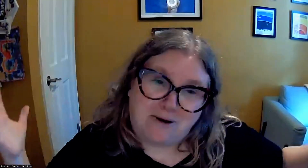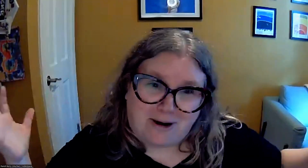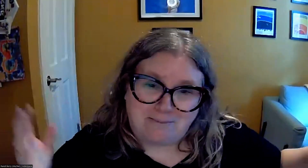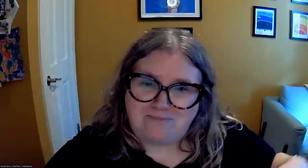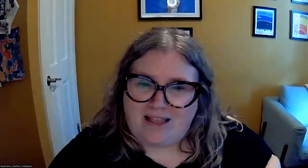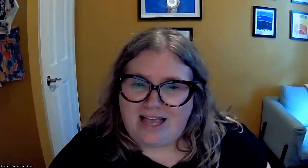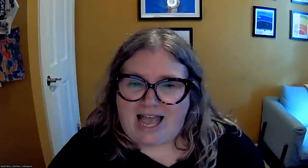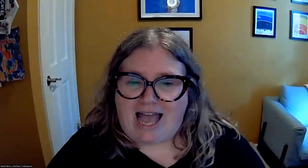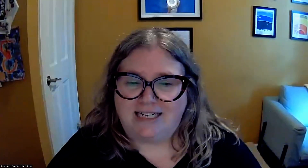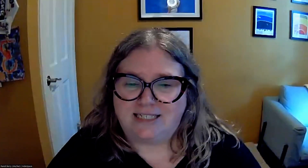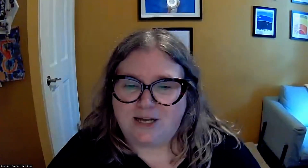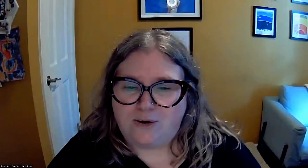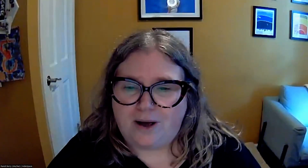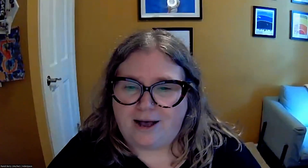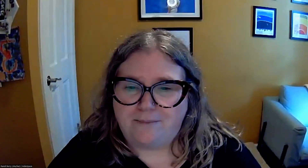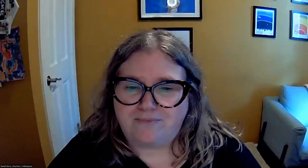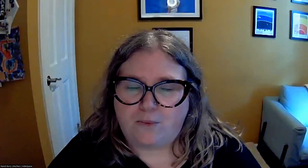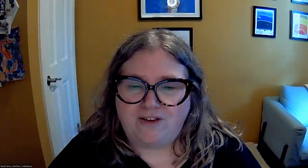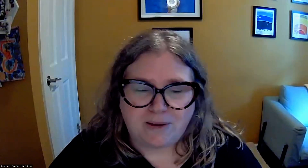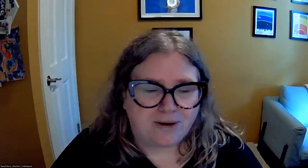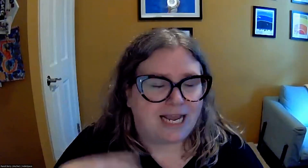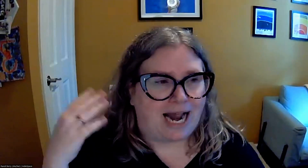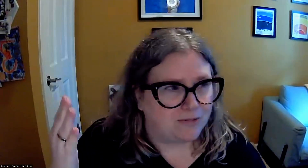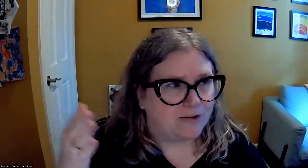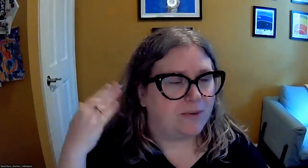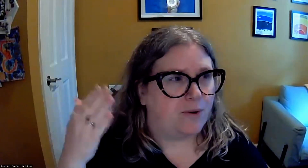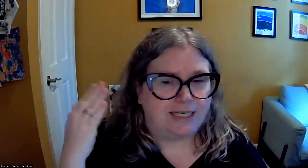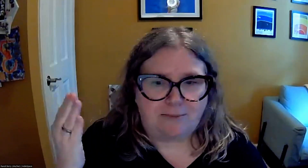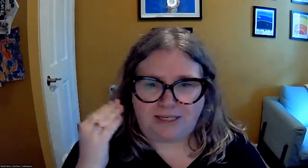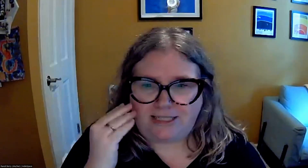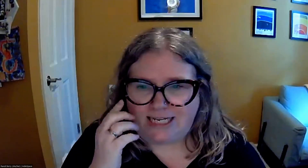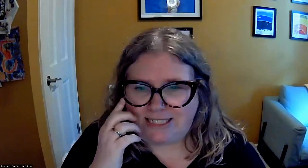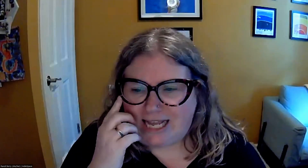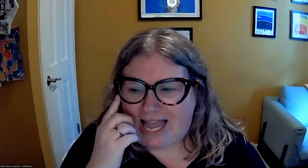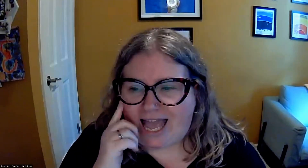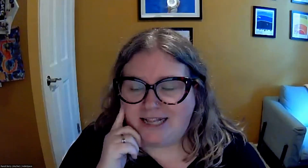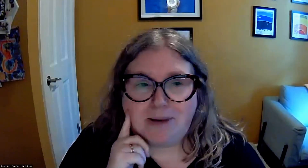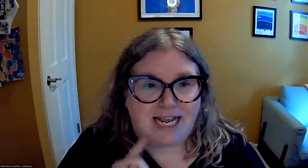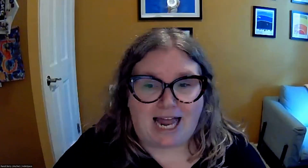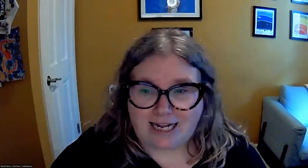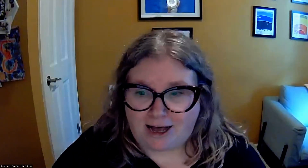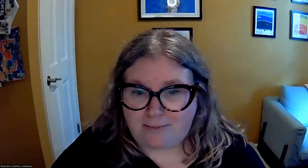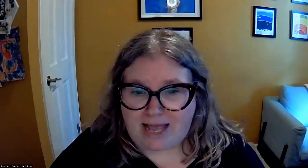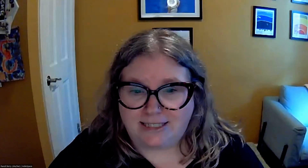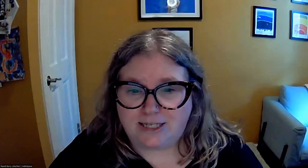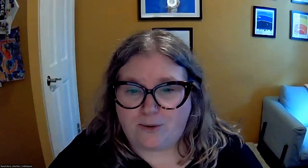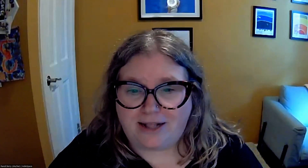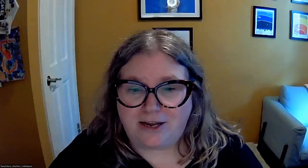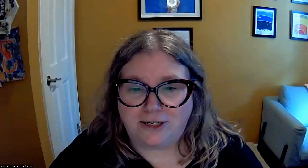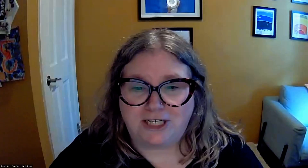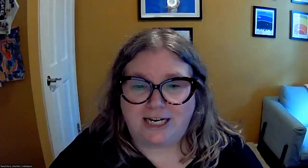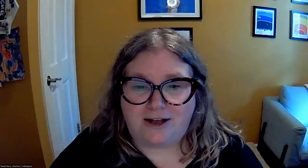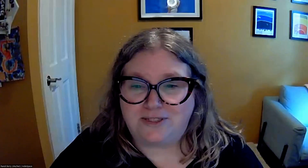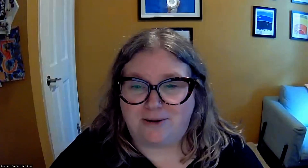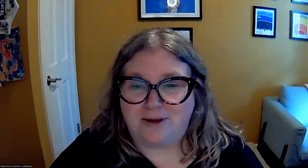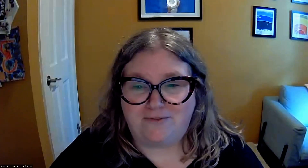that program. And so we've been putting it out there that we wanted to build it. and the money hadn't come. And so at